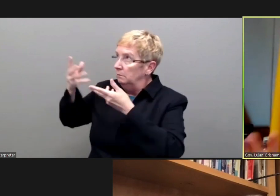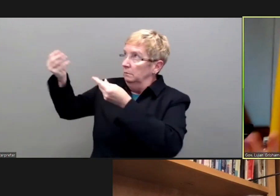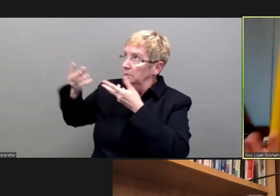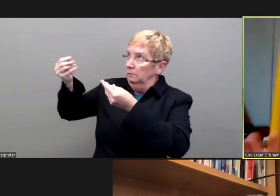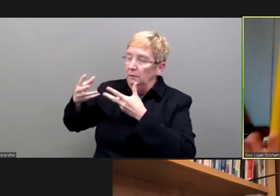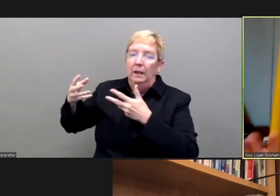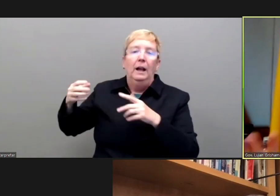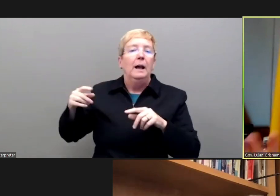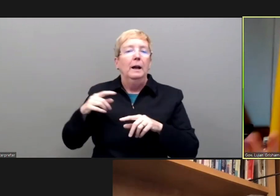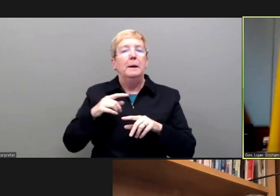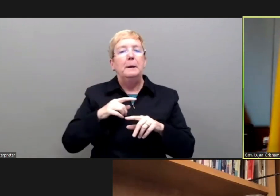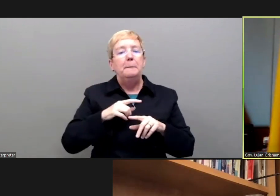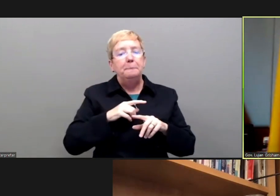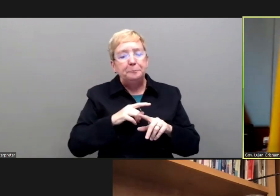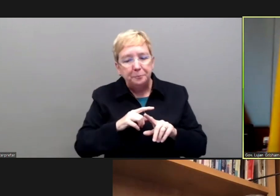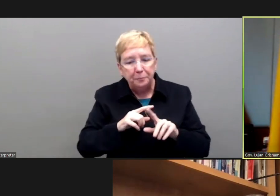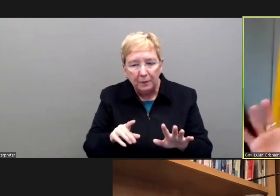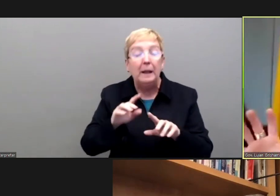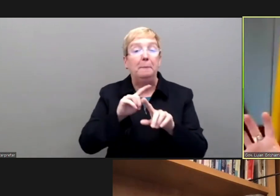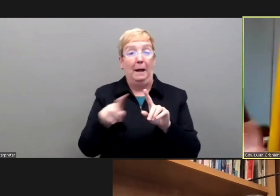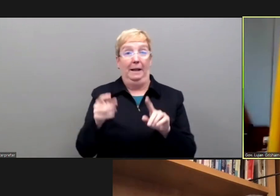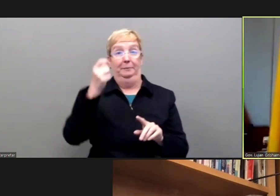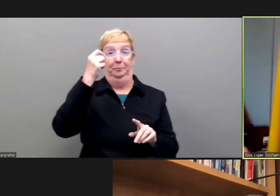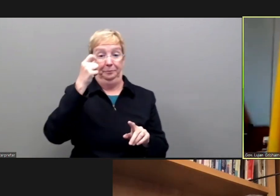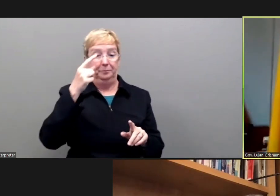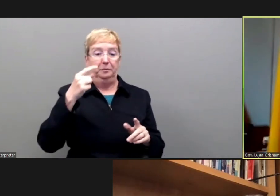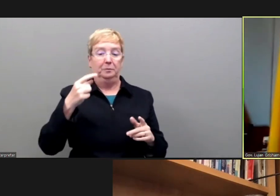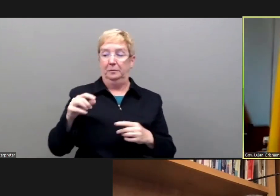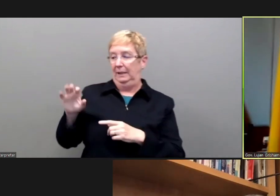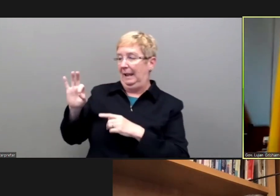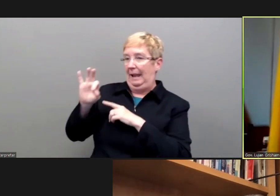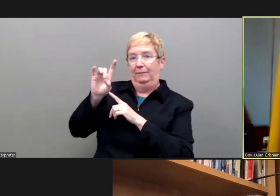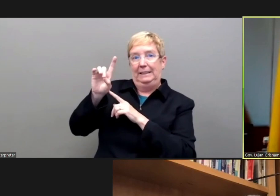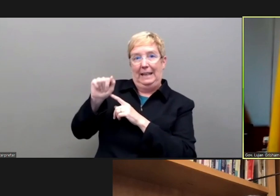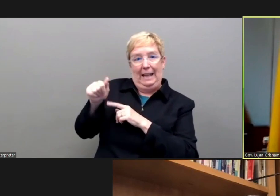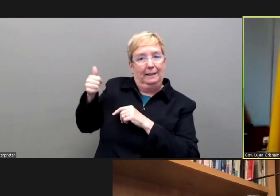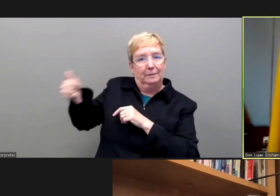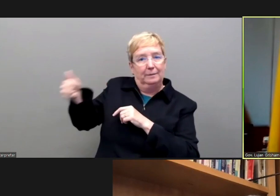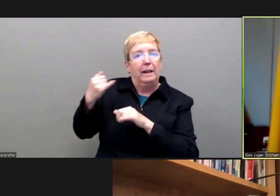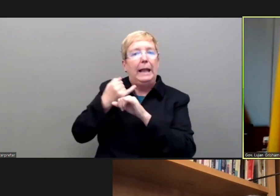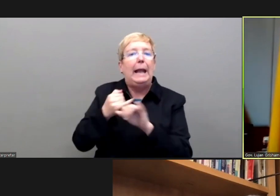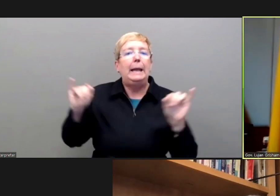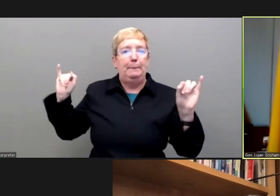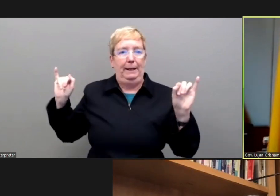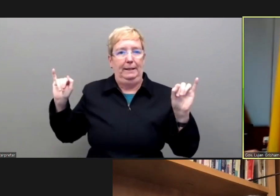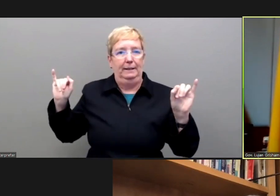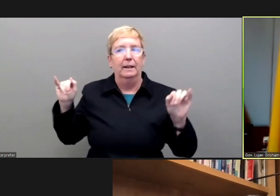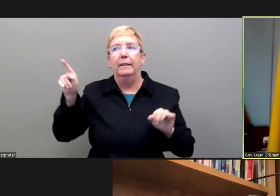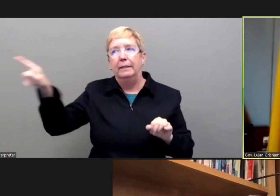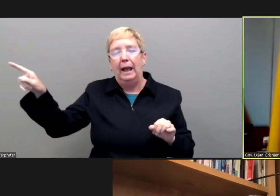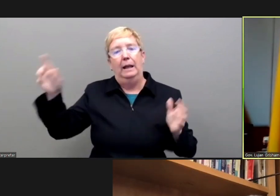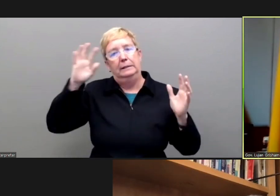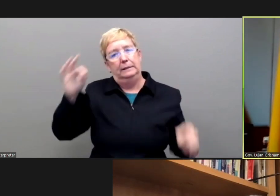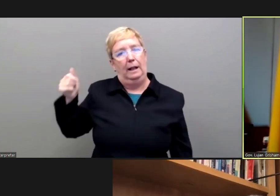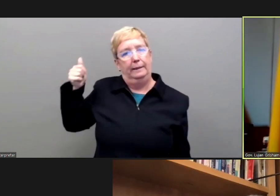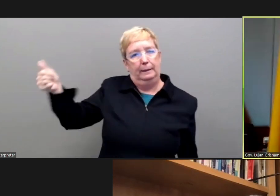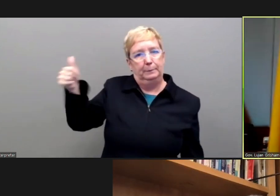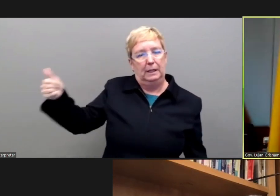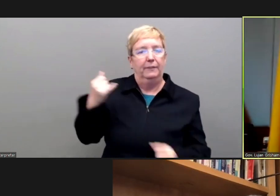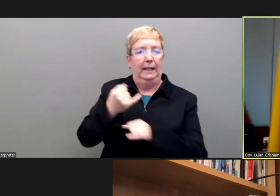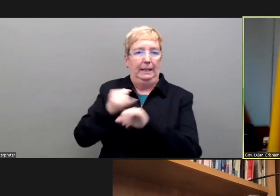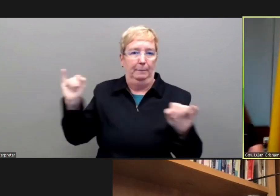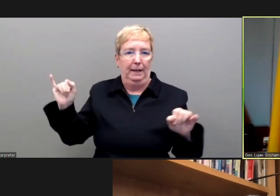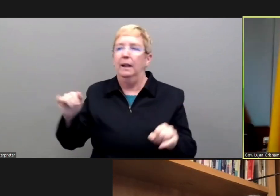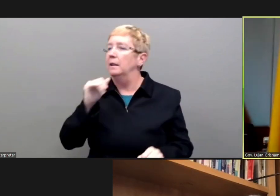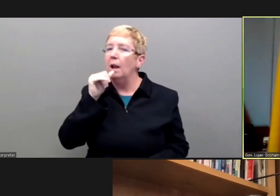interface between requesting information. The FDA is an independent body that comes to independent decisions based on data and the